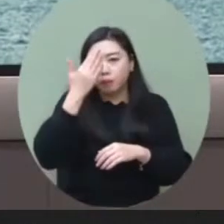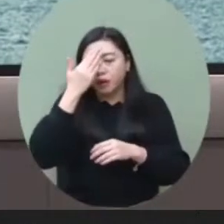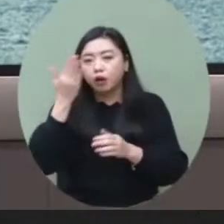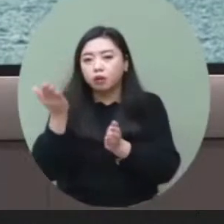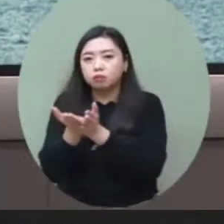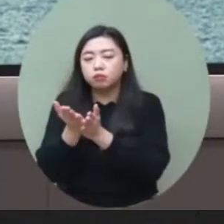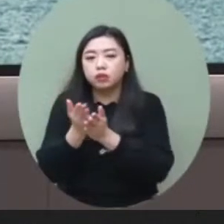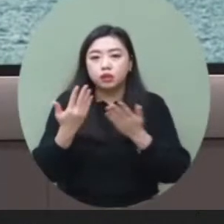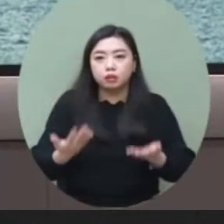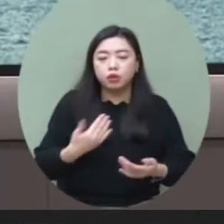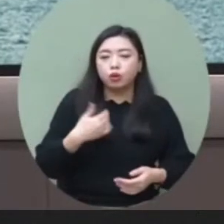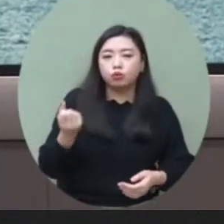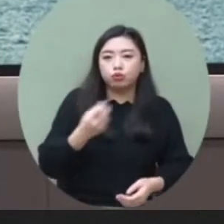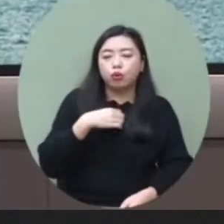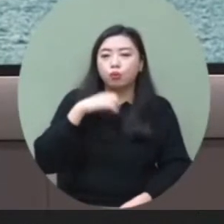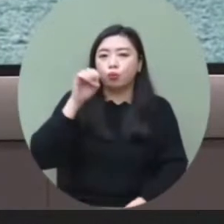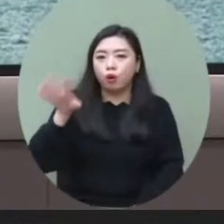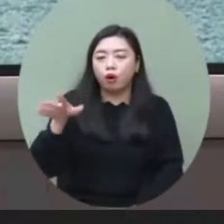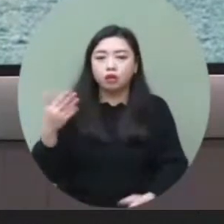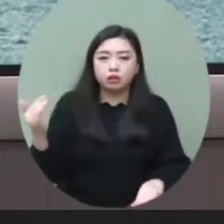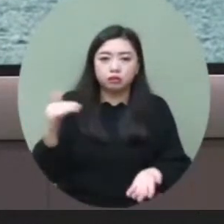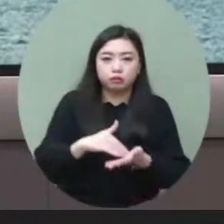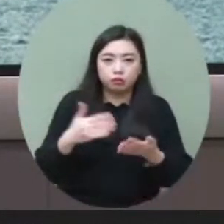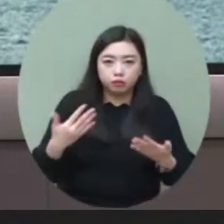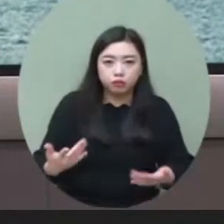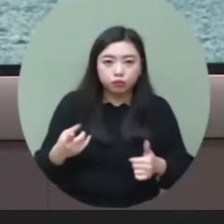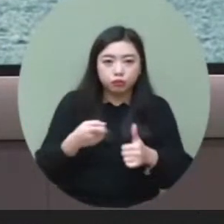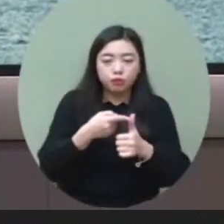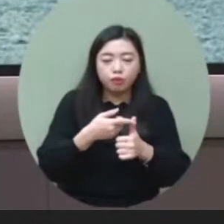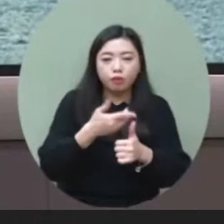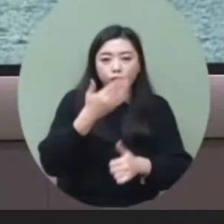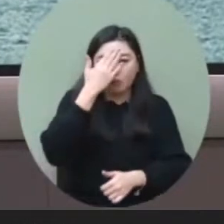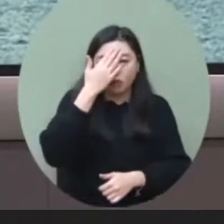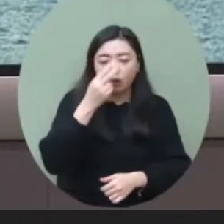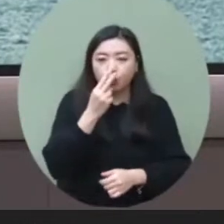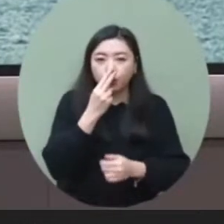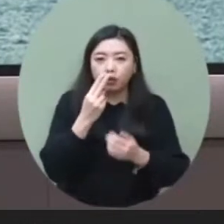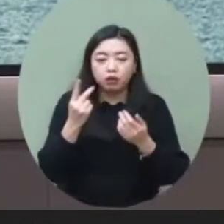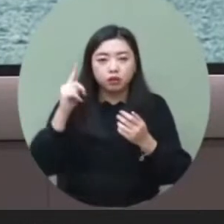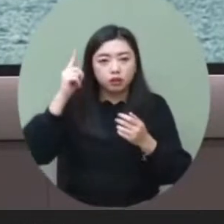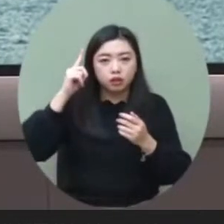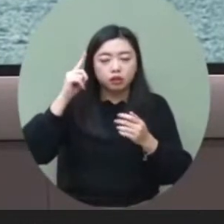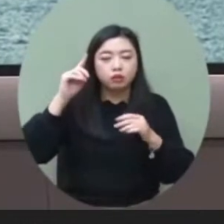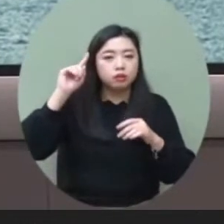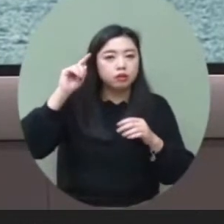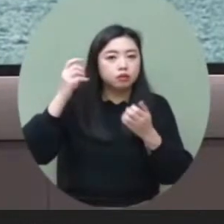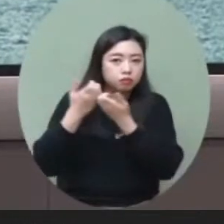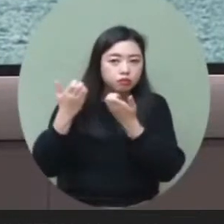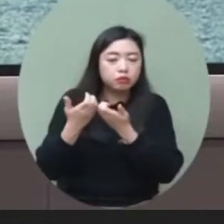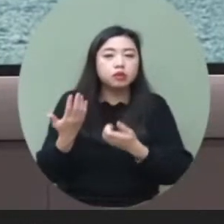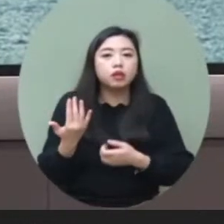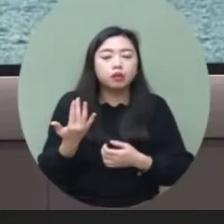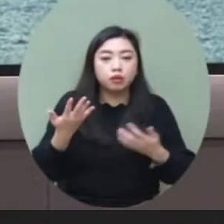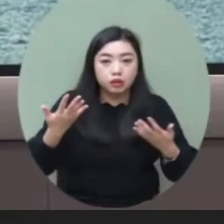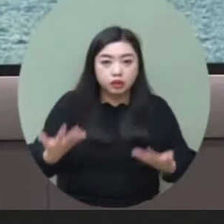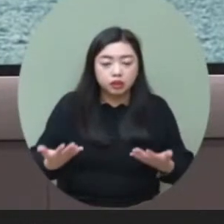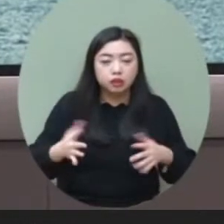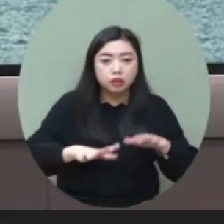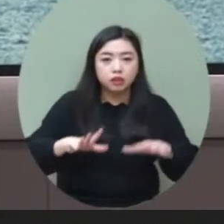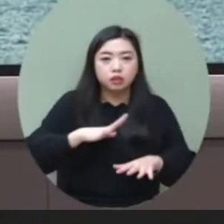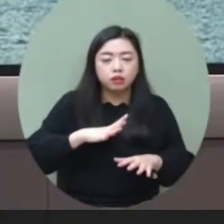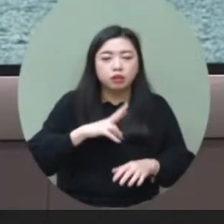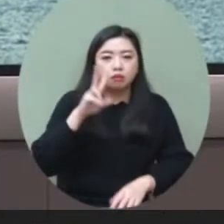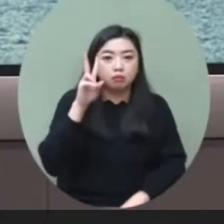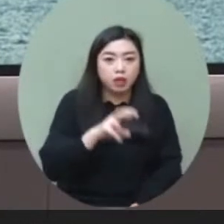Most of the preliminary positive cases from yesterday would be confirmed later. So, and from the number of